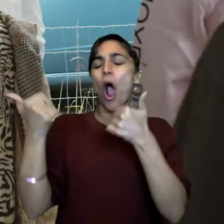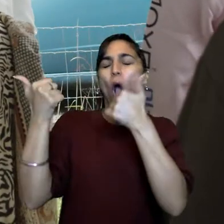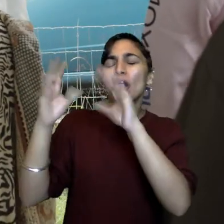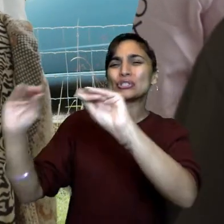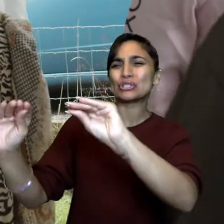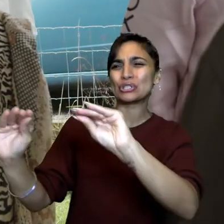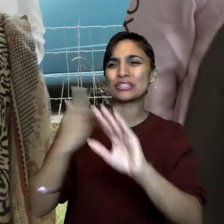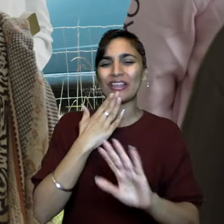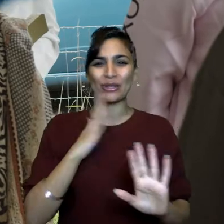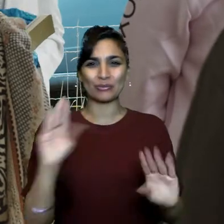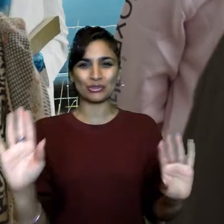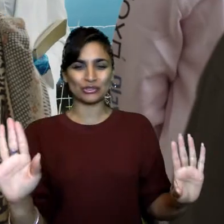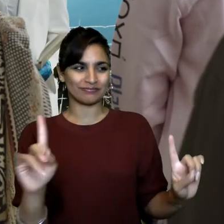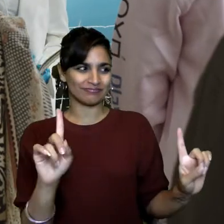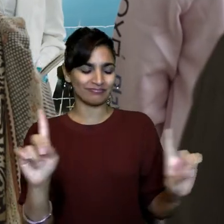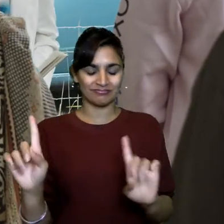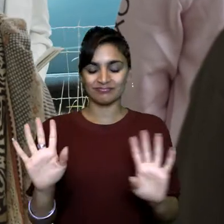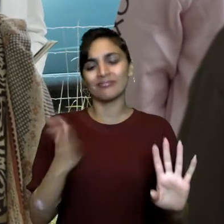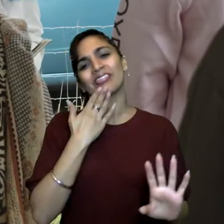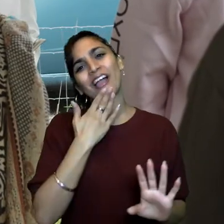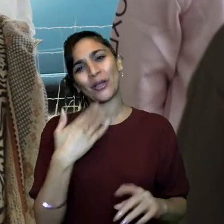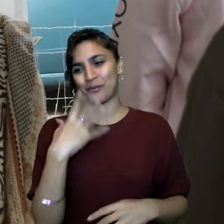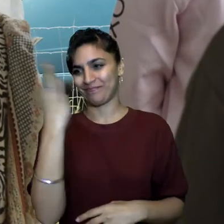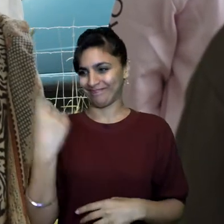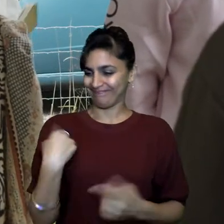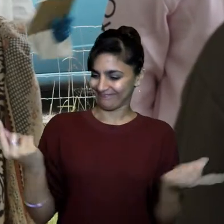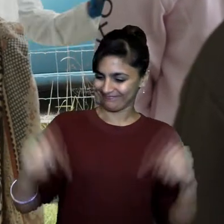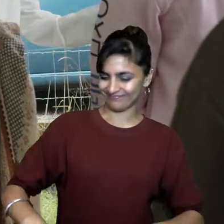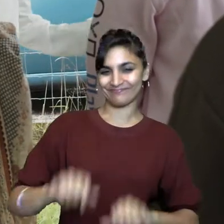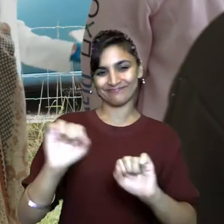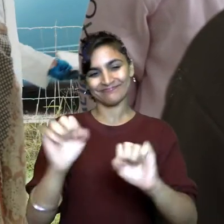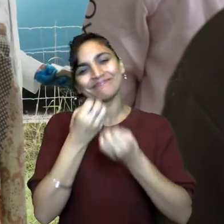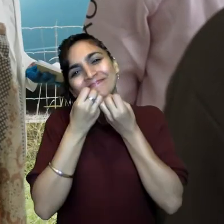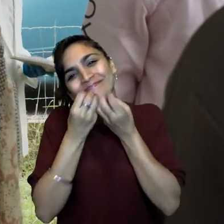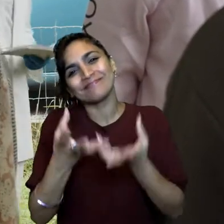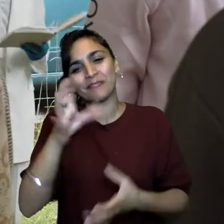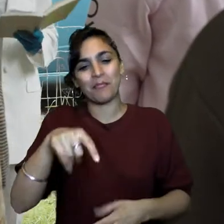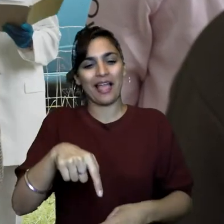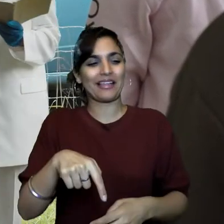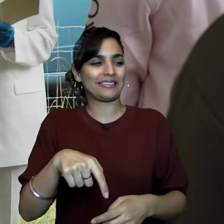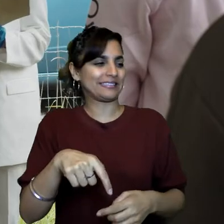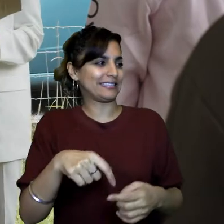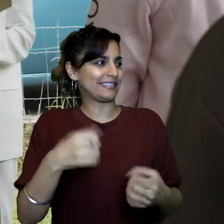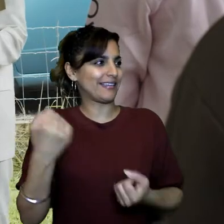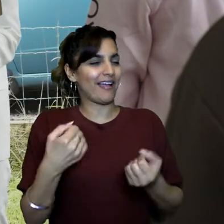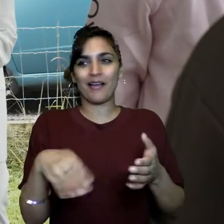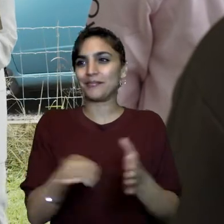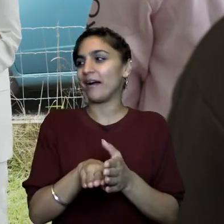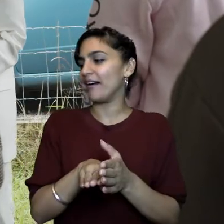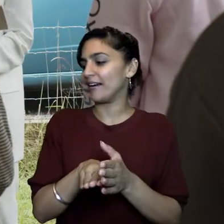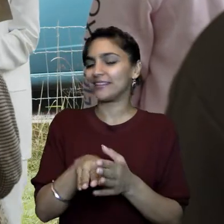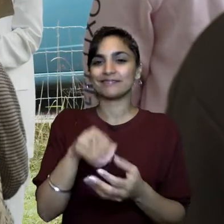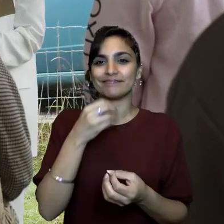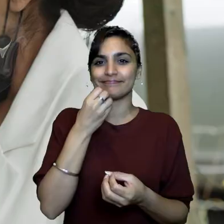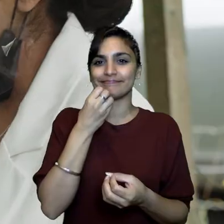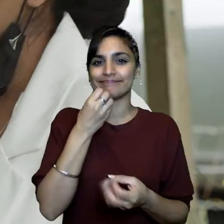thank you so much for bringing me to your very lovely picturesque car park. Very lovely.